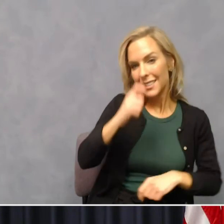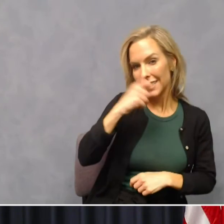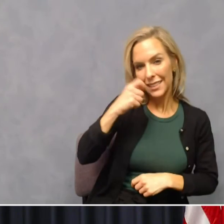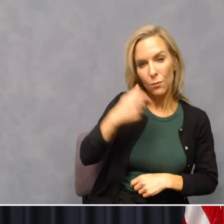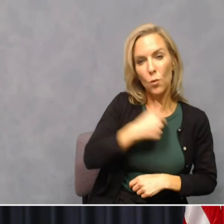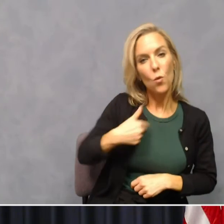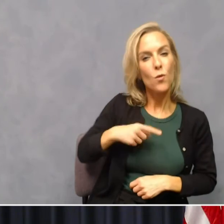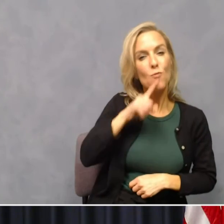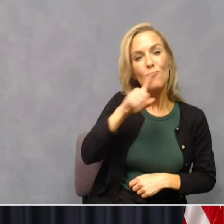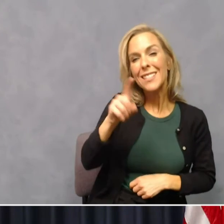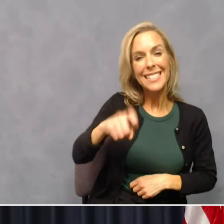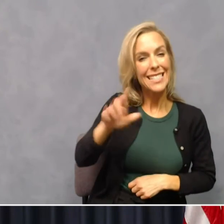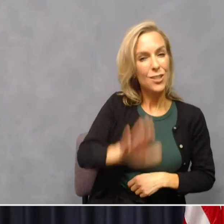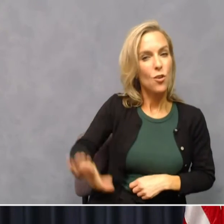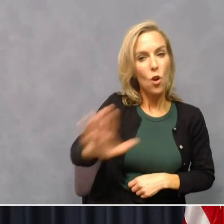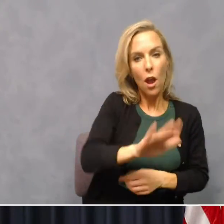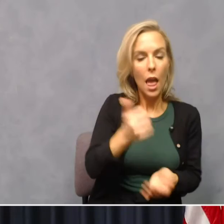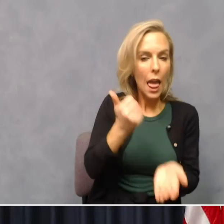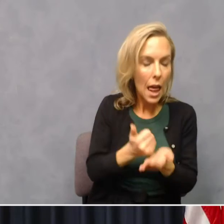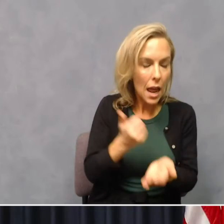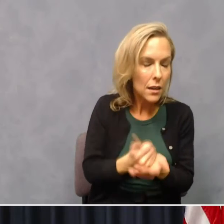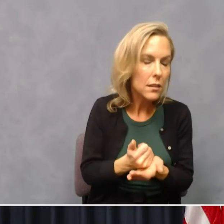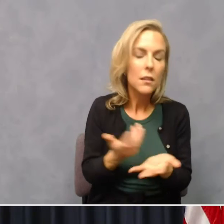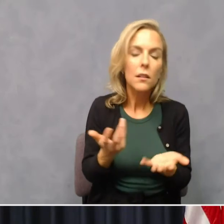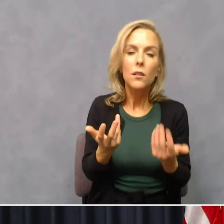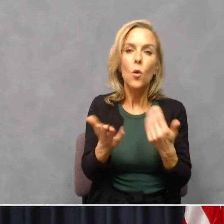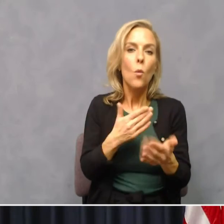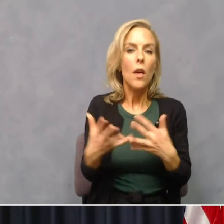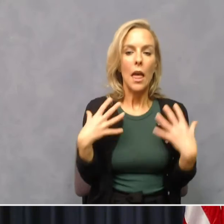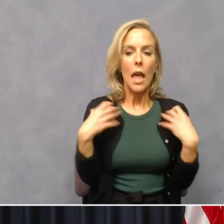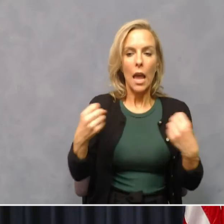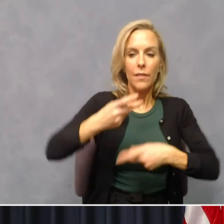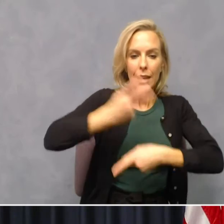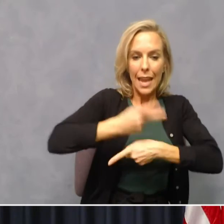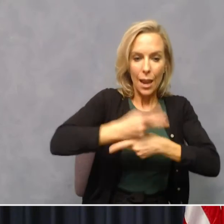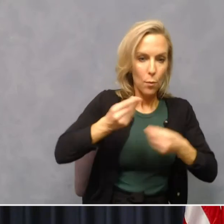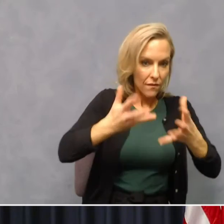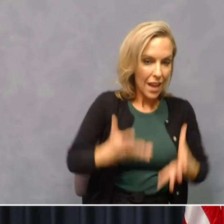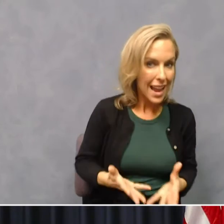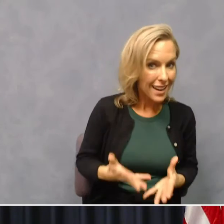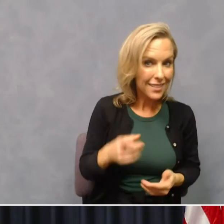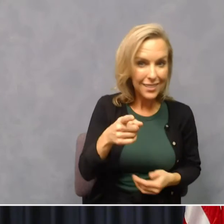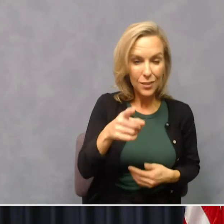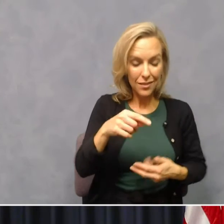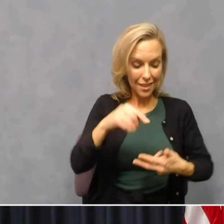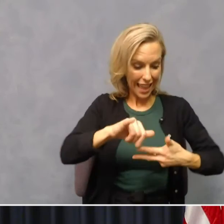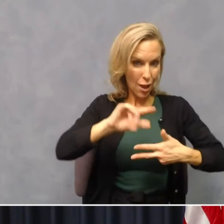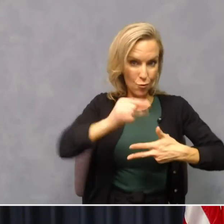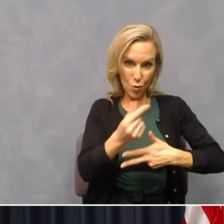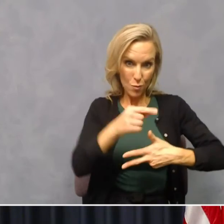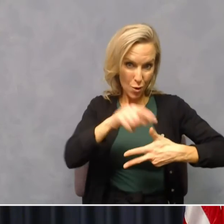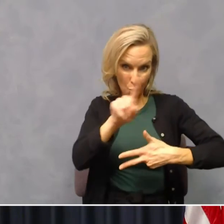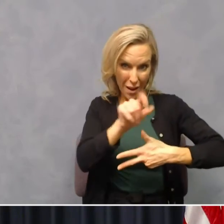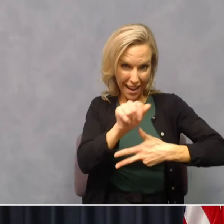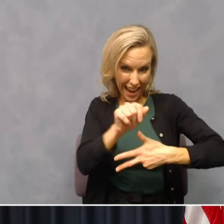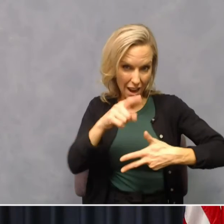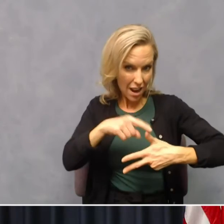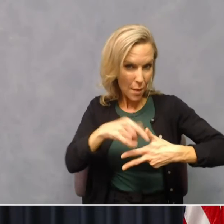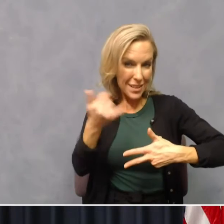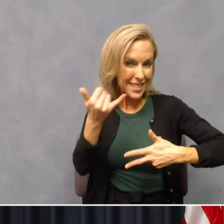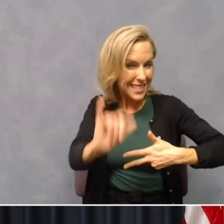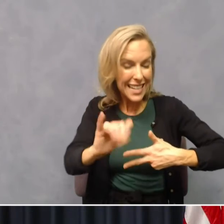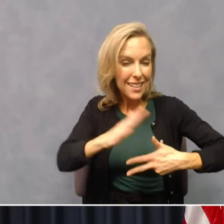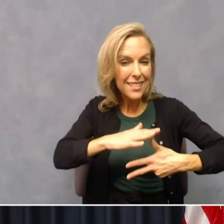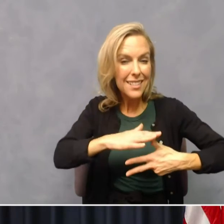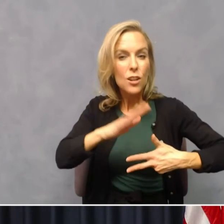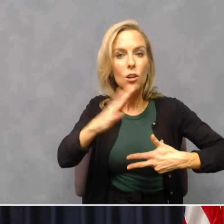And whether that's being a healthcare provider and you're in 1A, right? But still knowing that it's